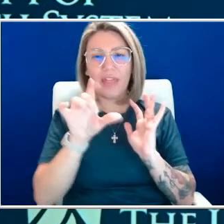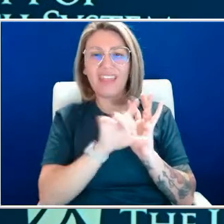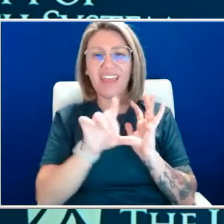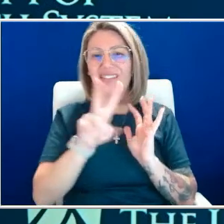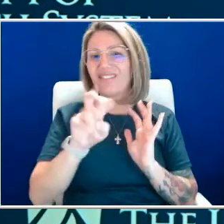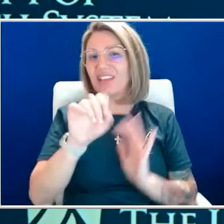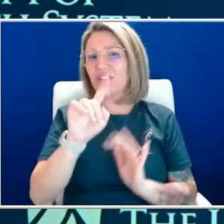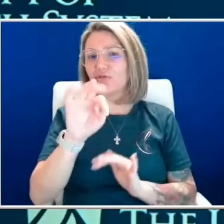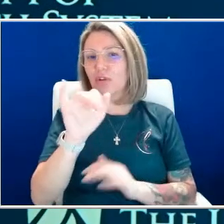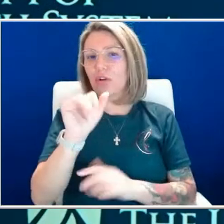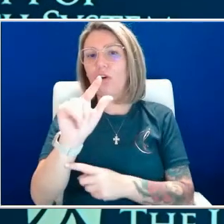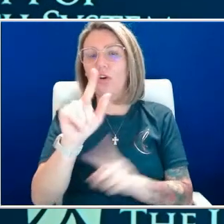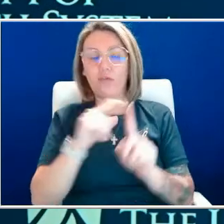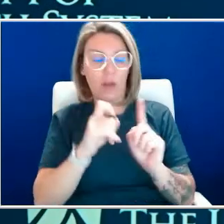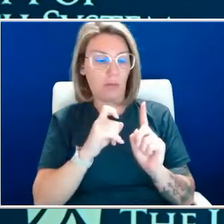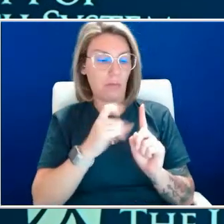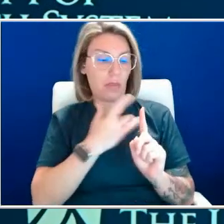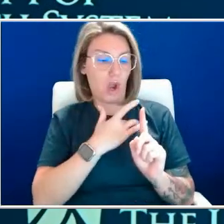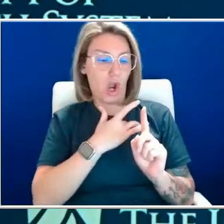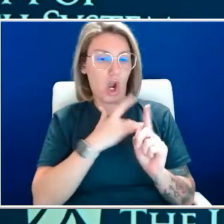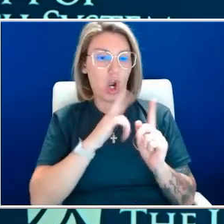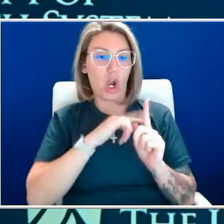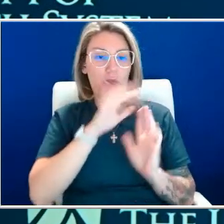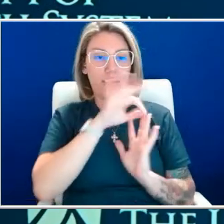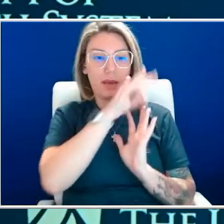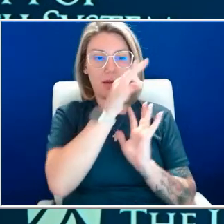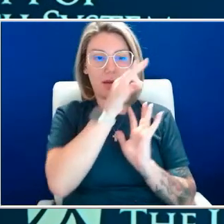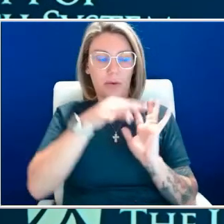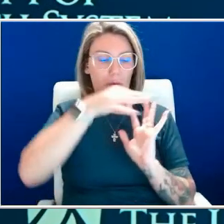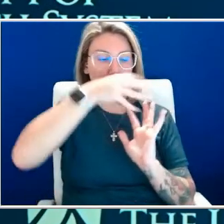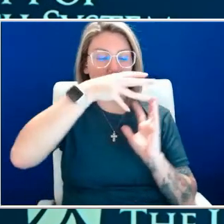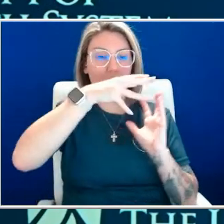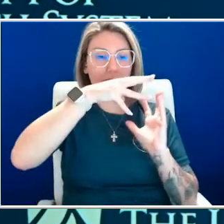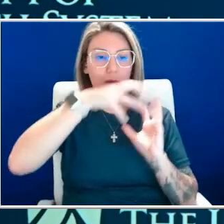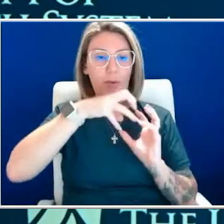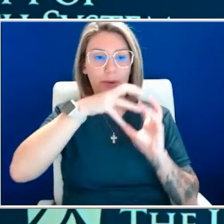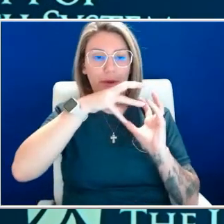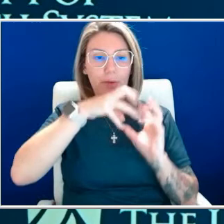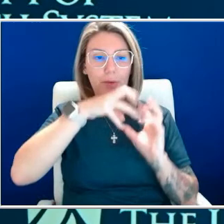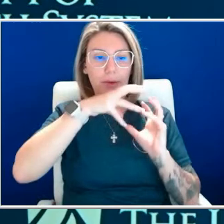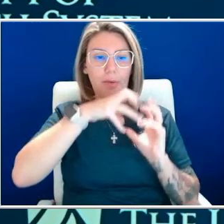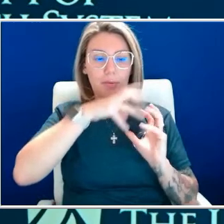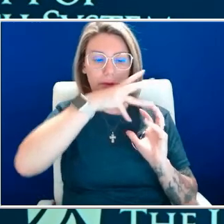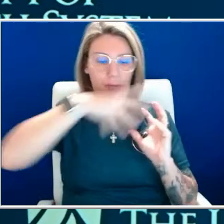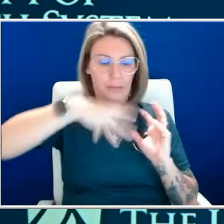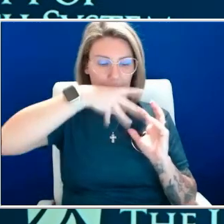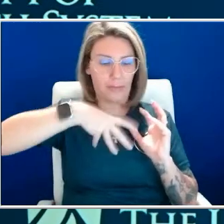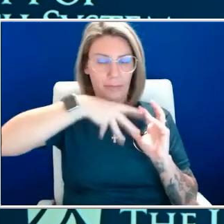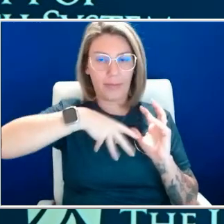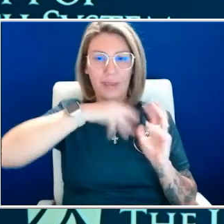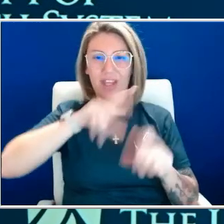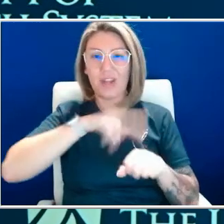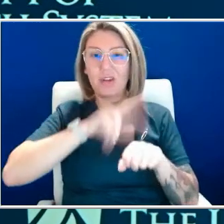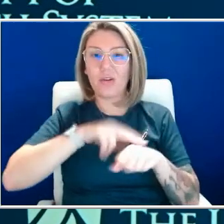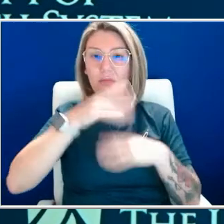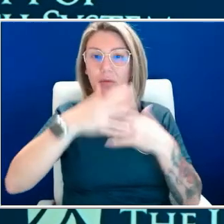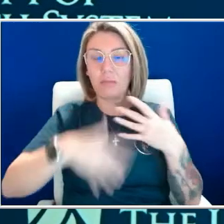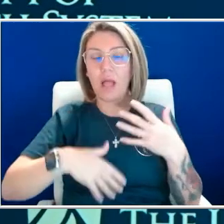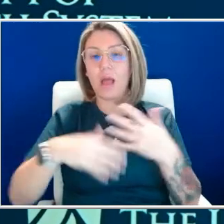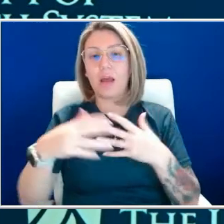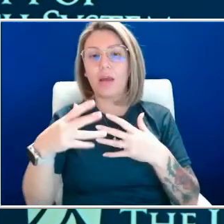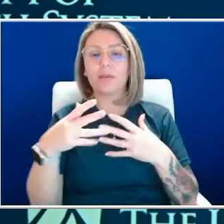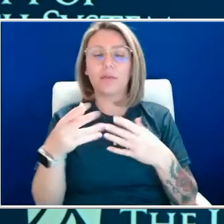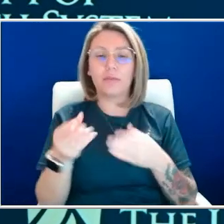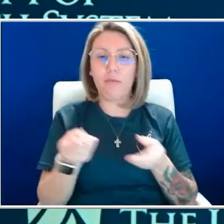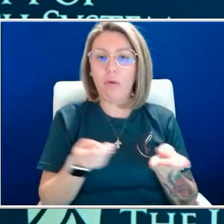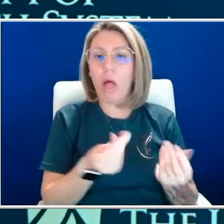heart and shoots it into the aorta, and kind of restores normal blood flow. You know, we had a long discussion. You know, again, like Dr. Vidic